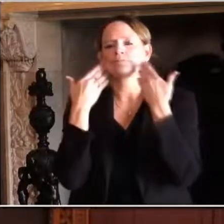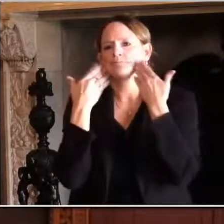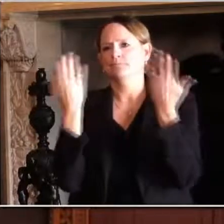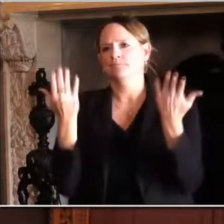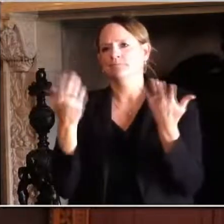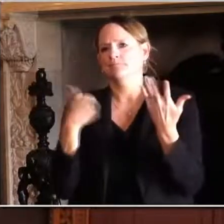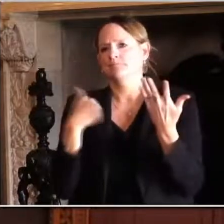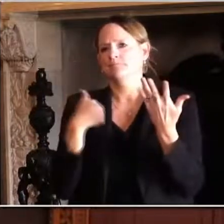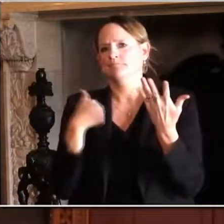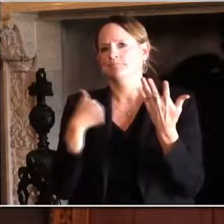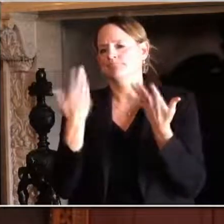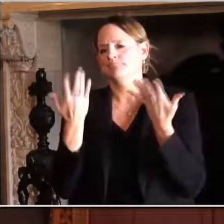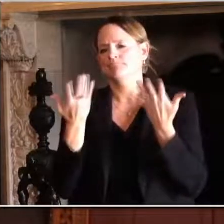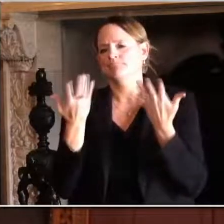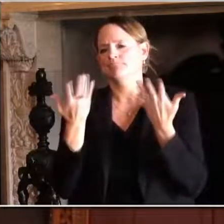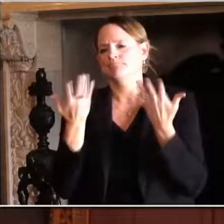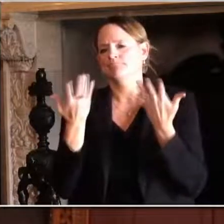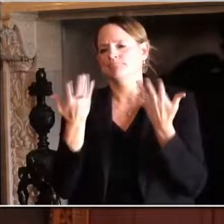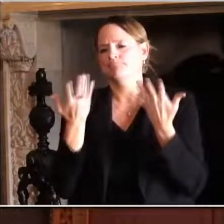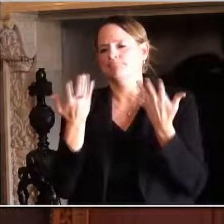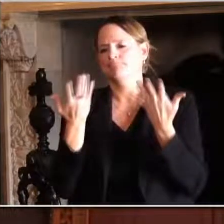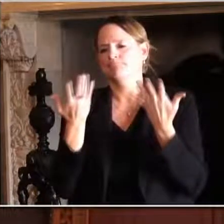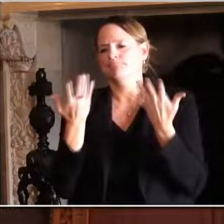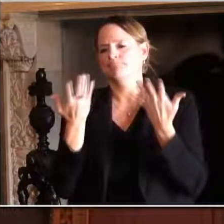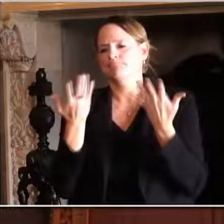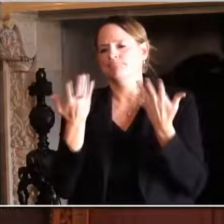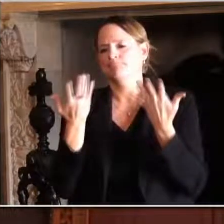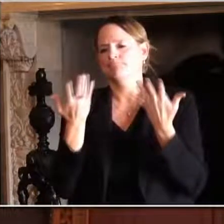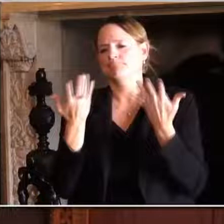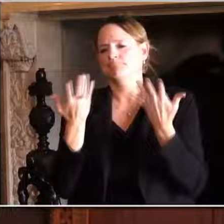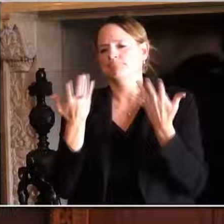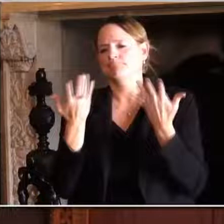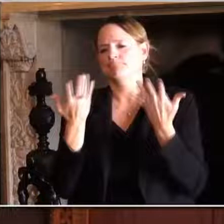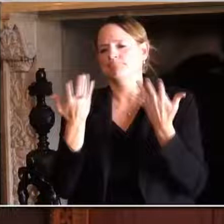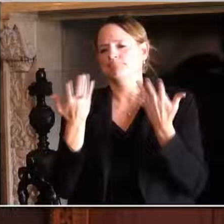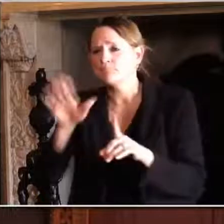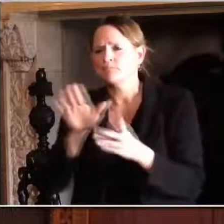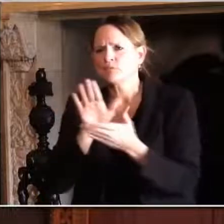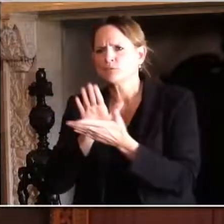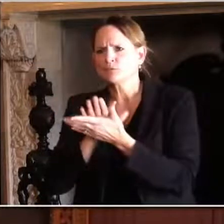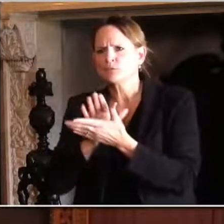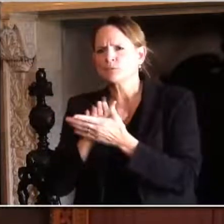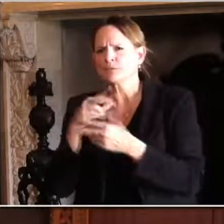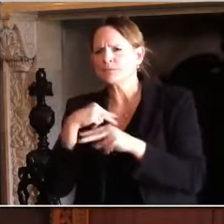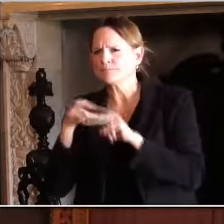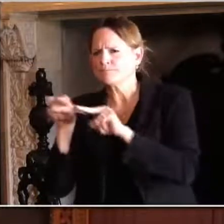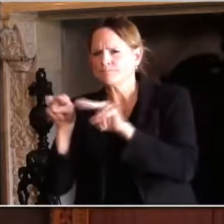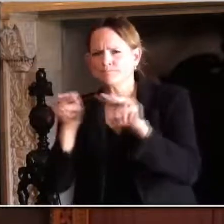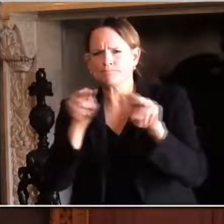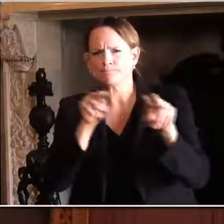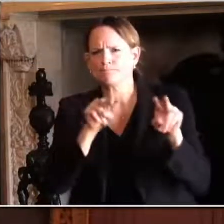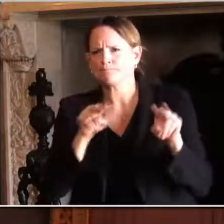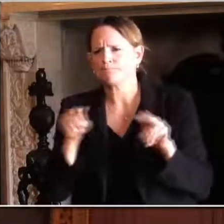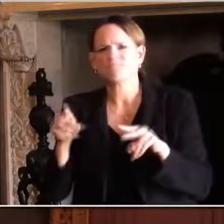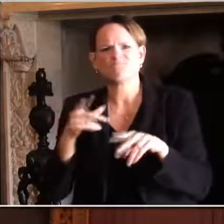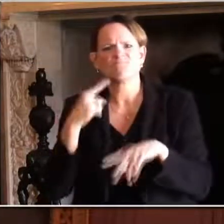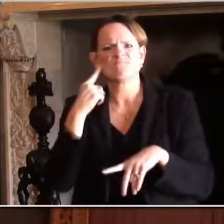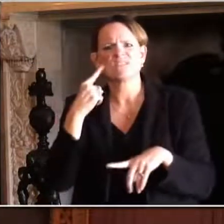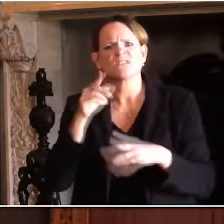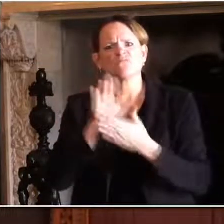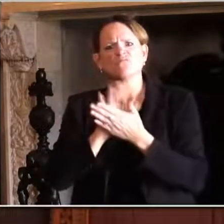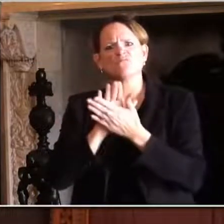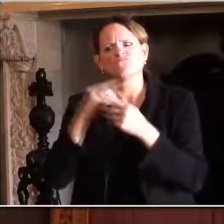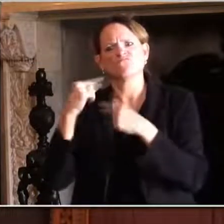schools, and I just think they're looking at it appropriately. And yes, it's about making the decisions